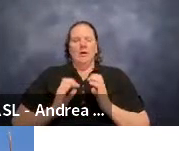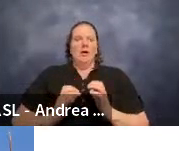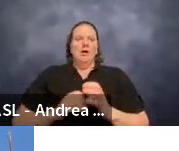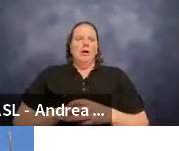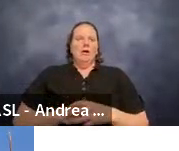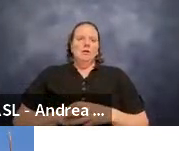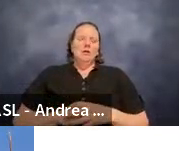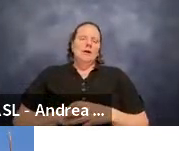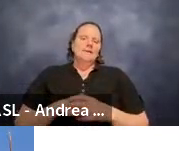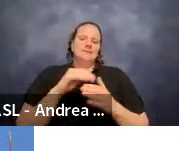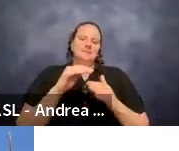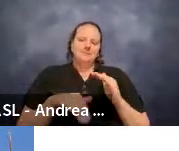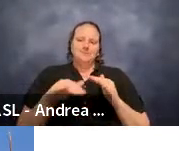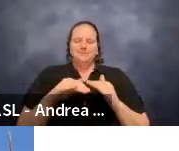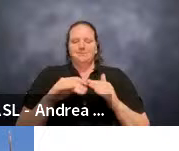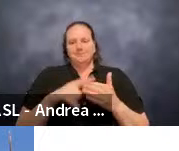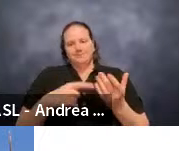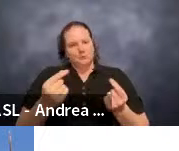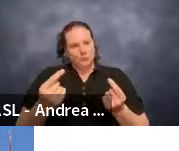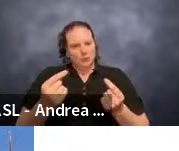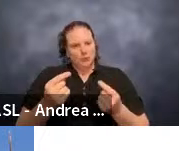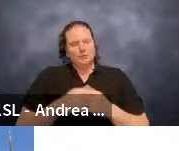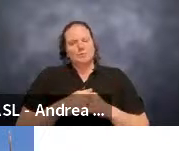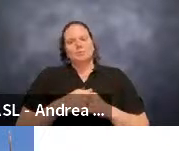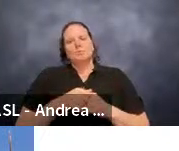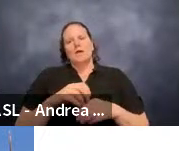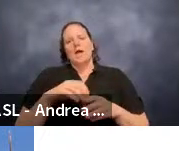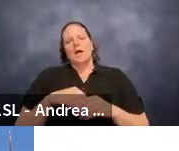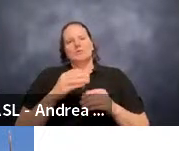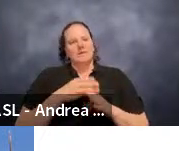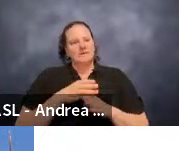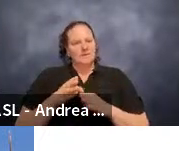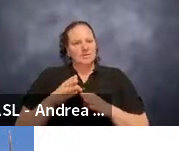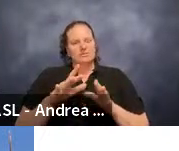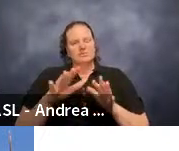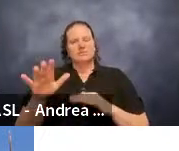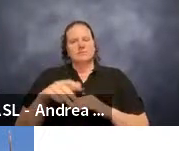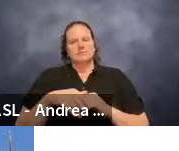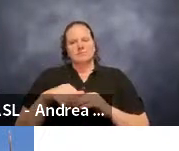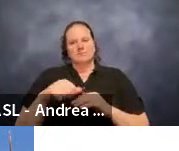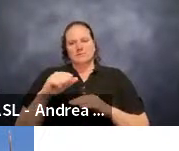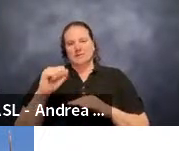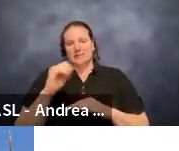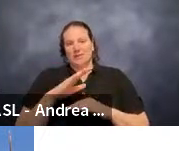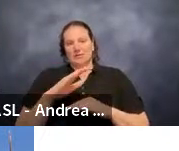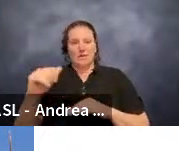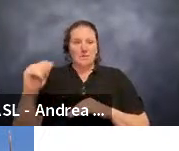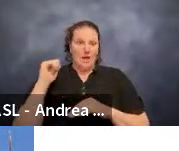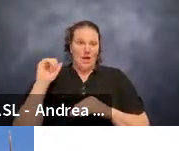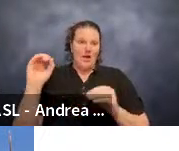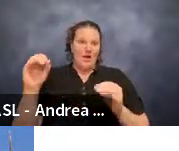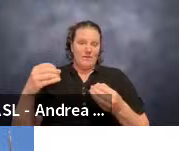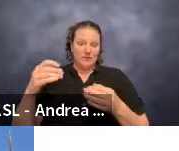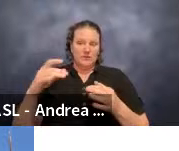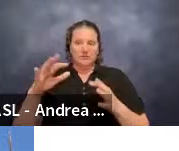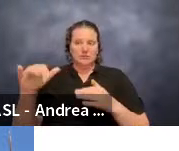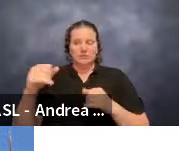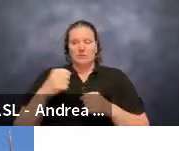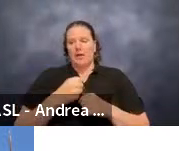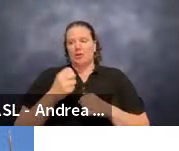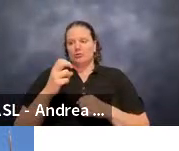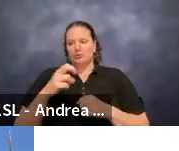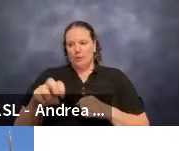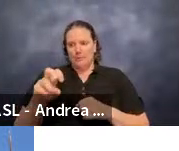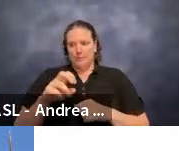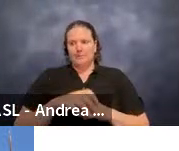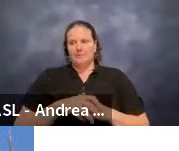that's basically how it works out in the field, where that data is sent to our back office. Our back office creates a trip, a